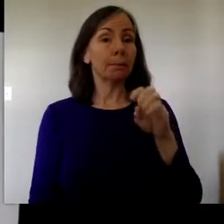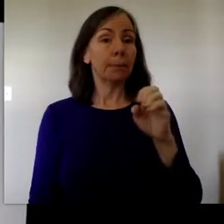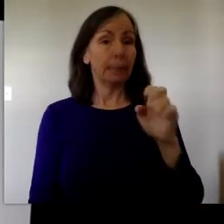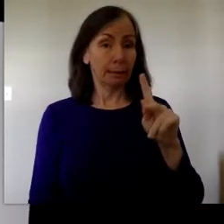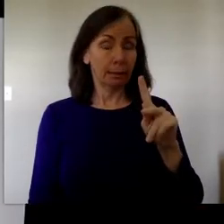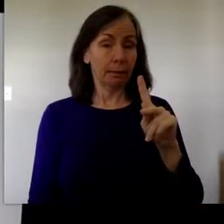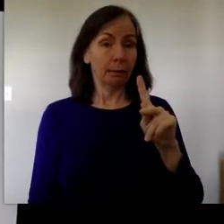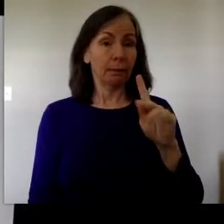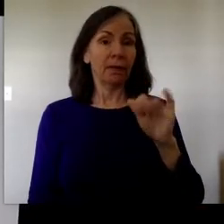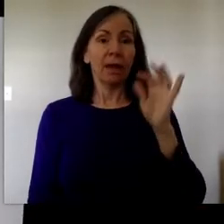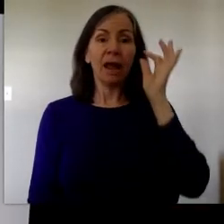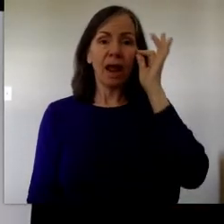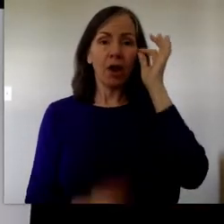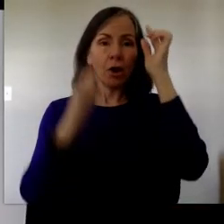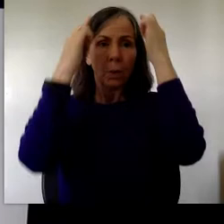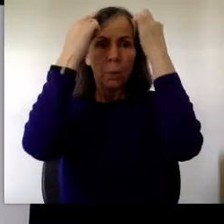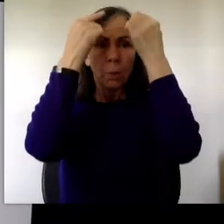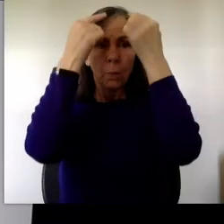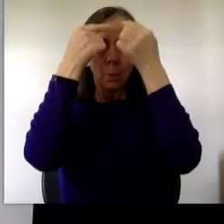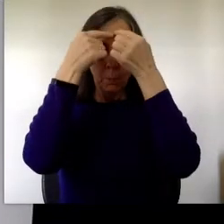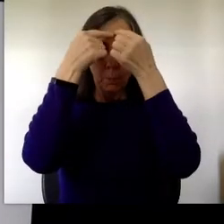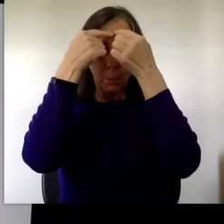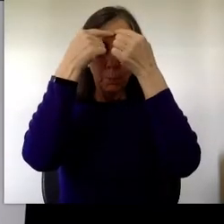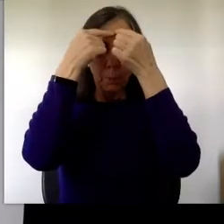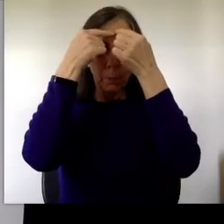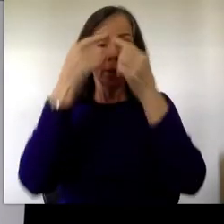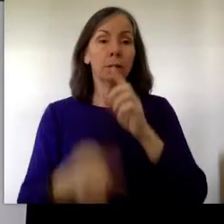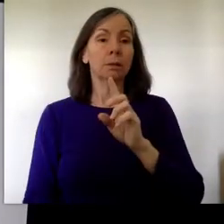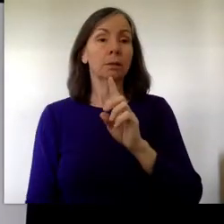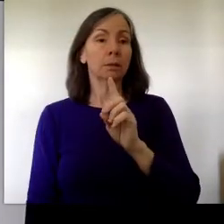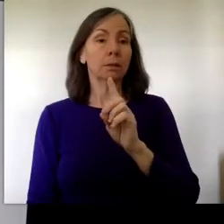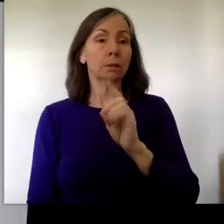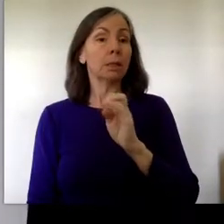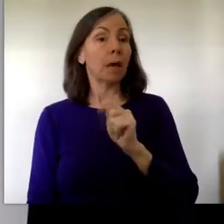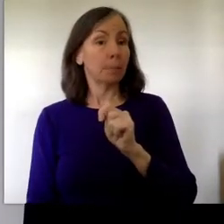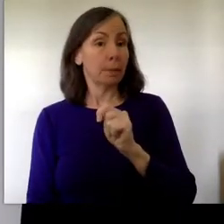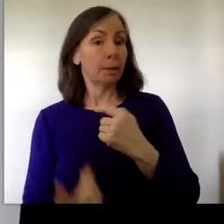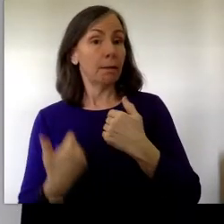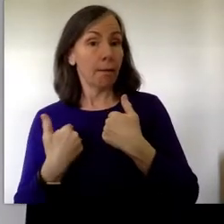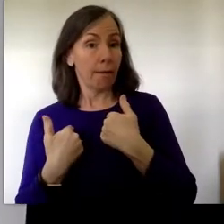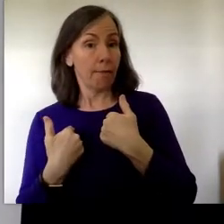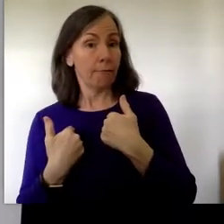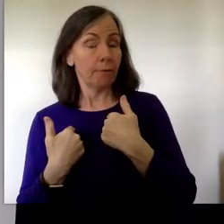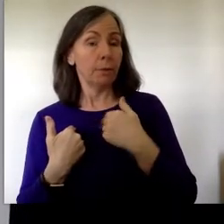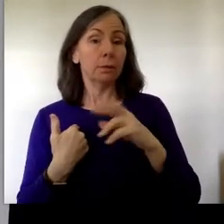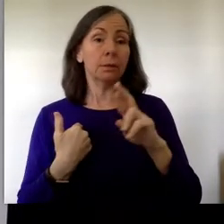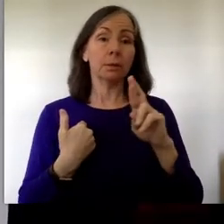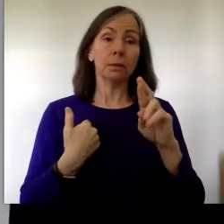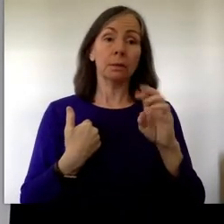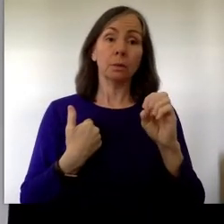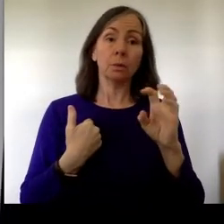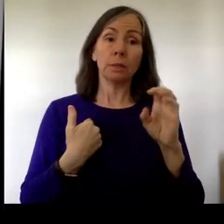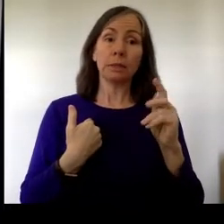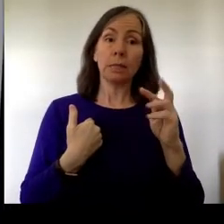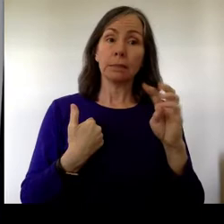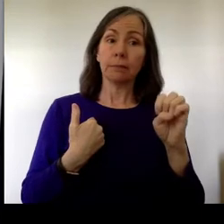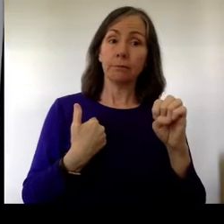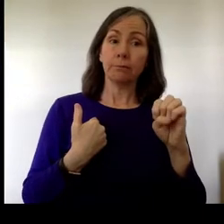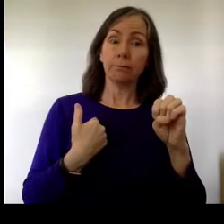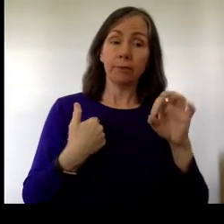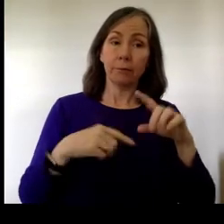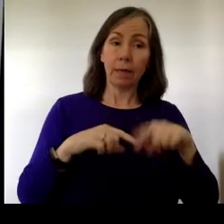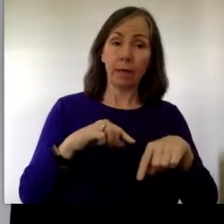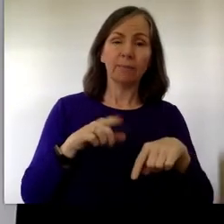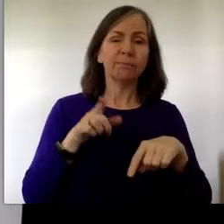You are dominant if you have it and recessive if you don't. This Kardashian, I can't remember what her name